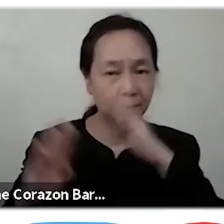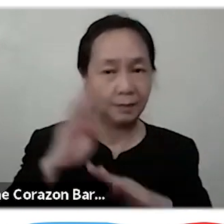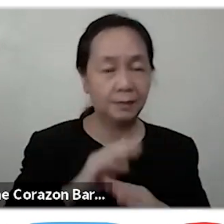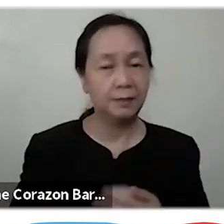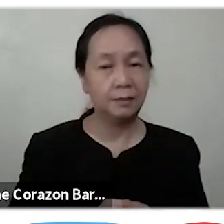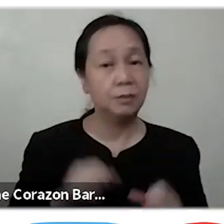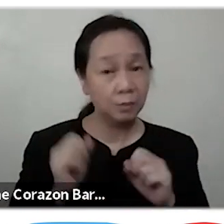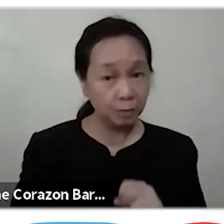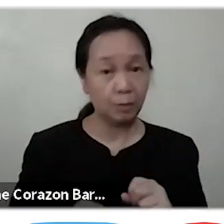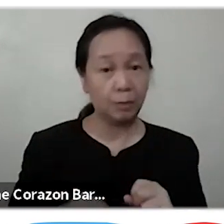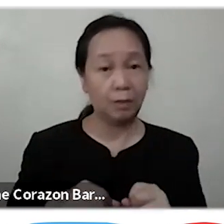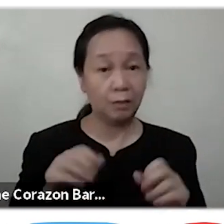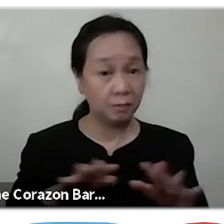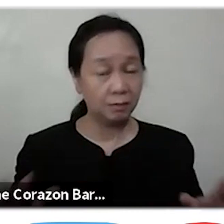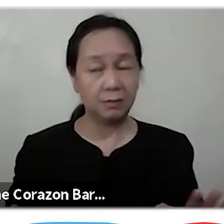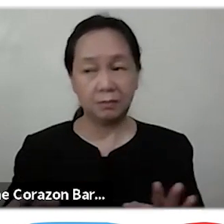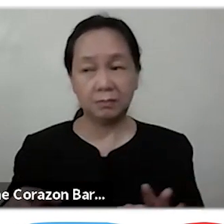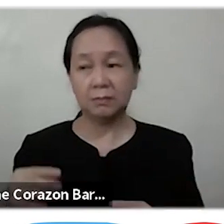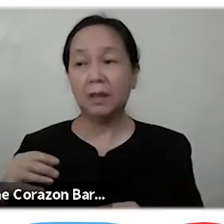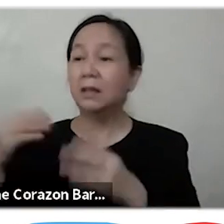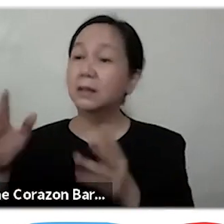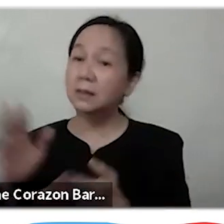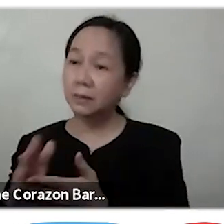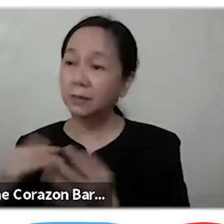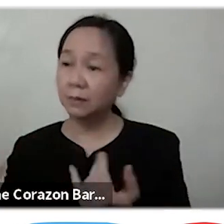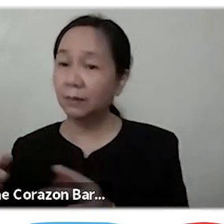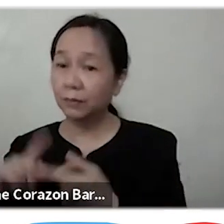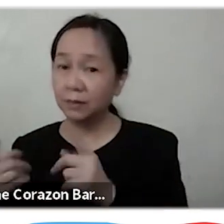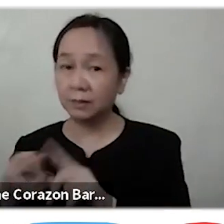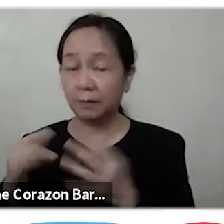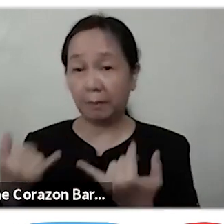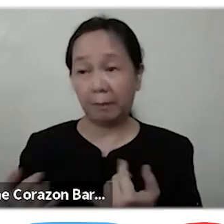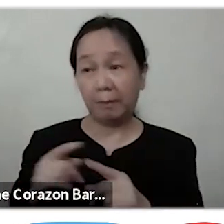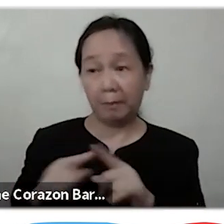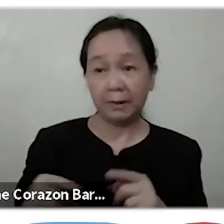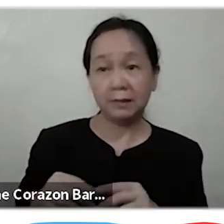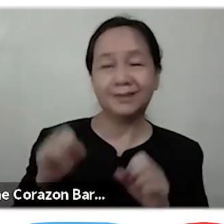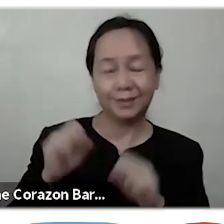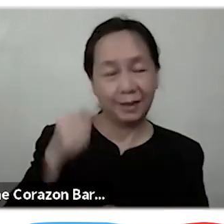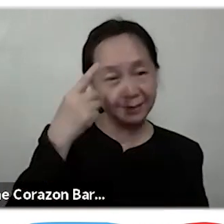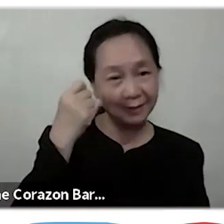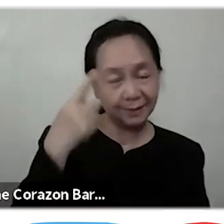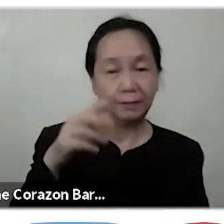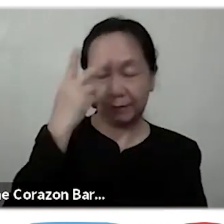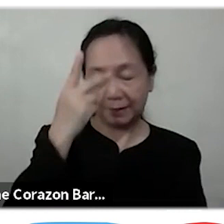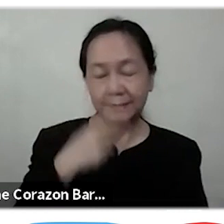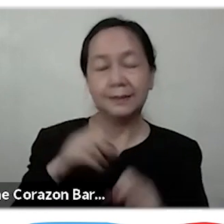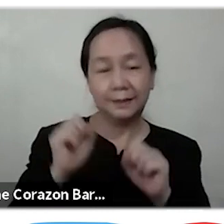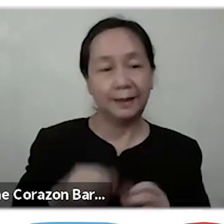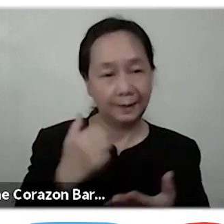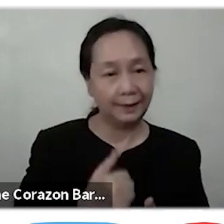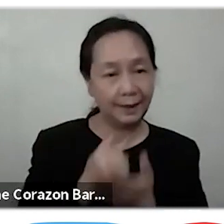their friends, they go and share with their peers, though they understand that parents are the one who can solve their problems. So it is